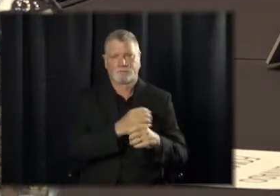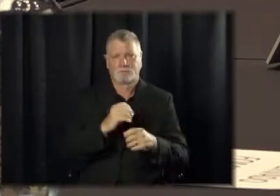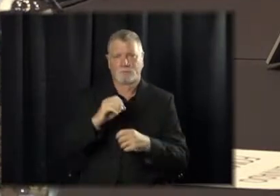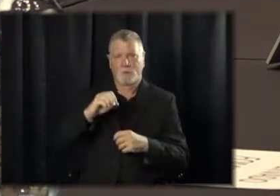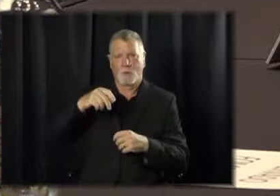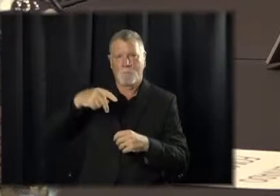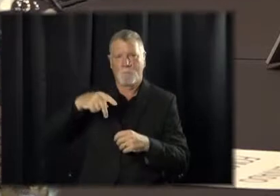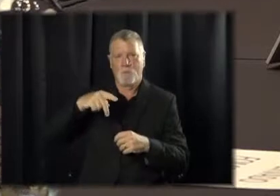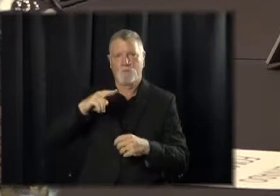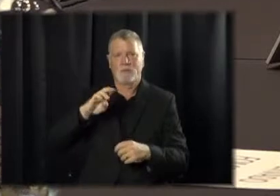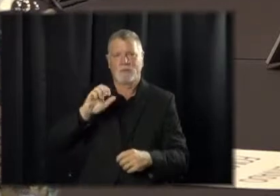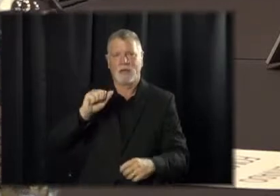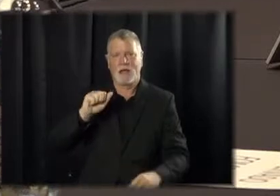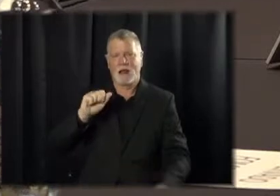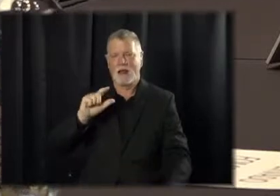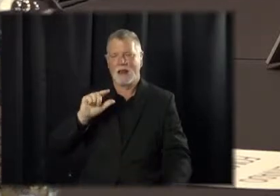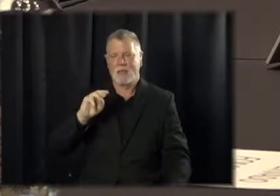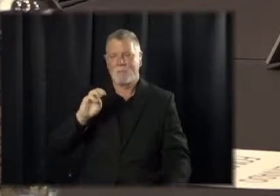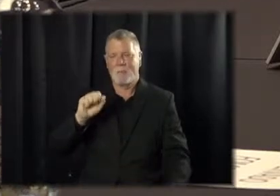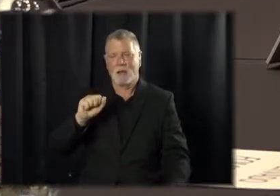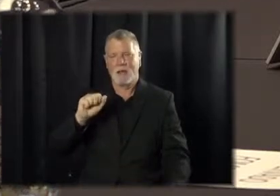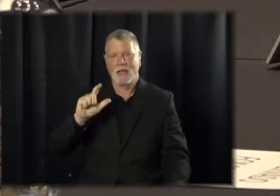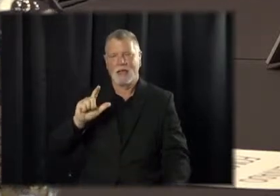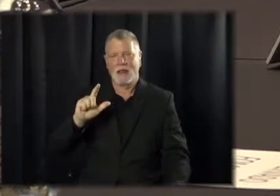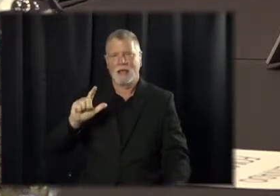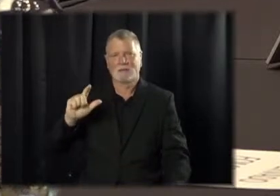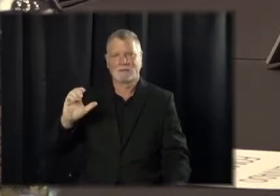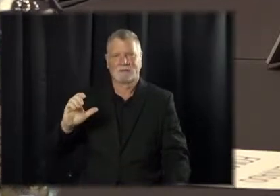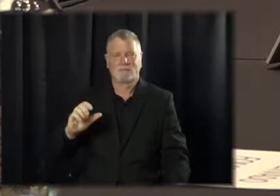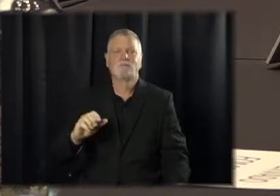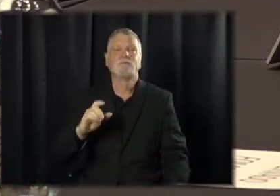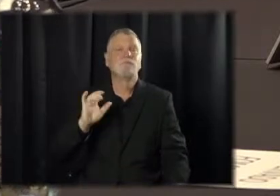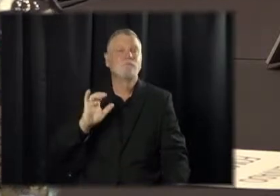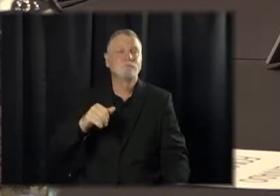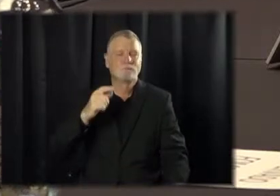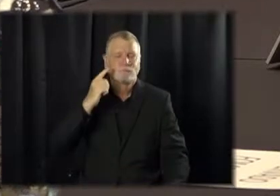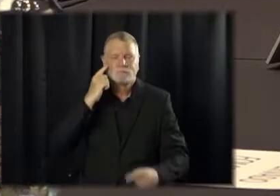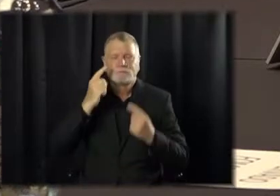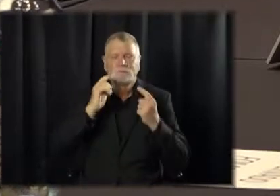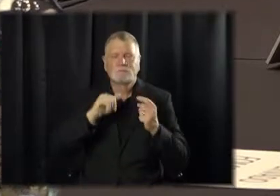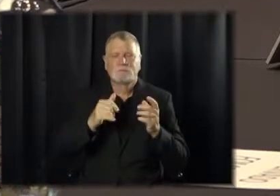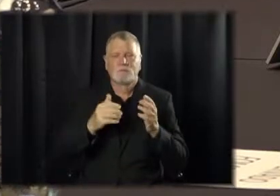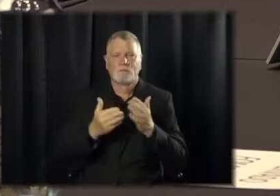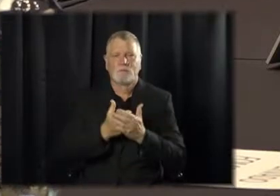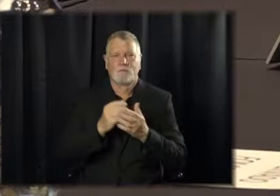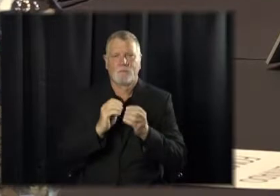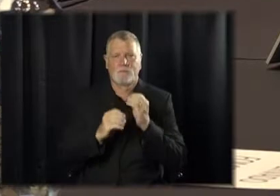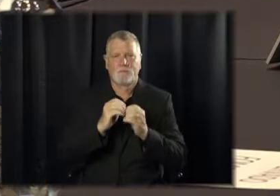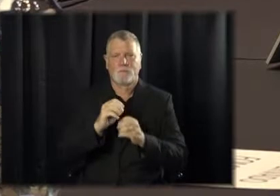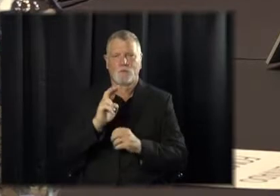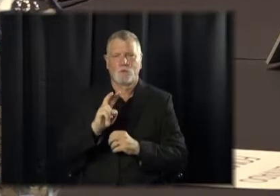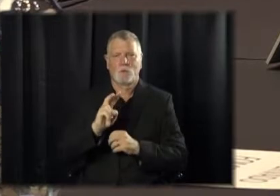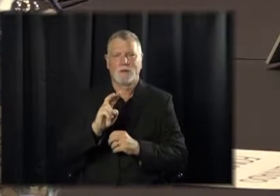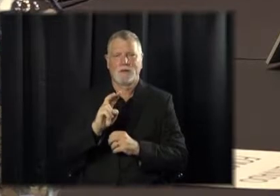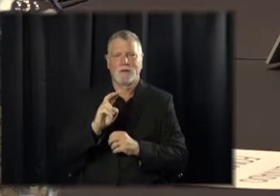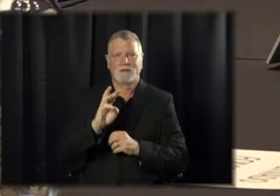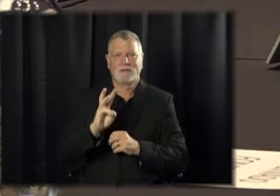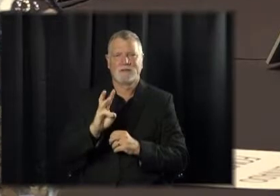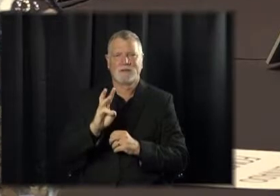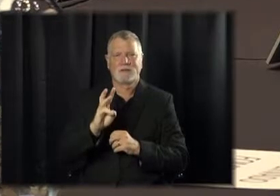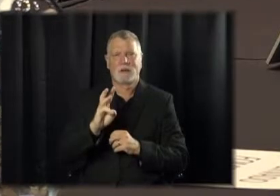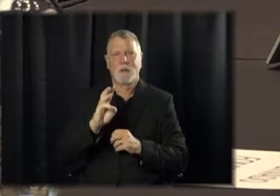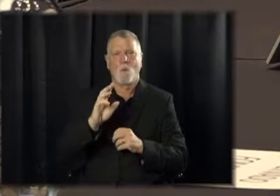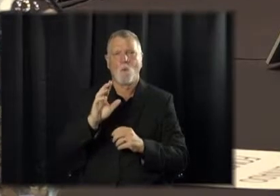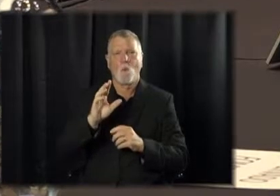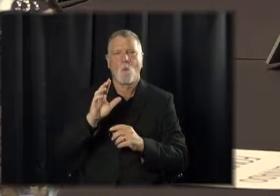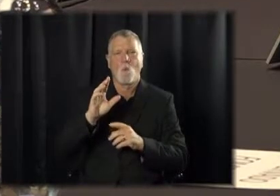Lima LLC. The proposed power purchase and operating agreement contemplates the reconstruction of a 26 megawatt wind